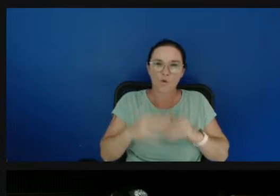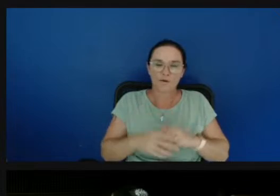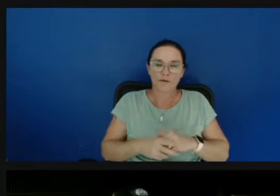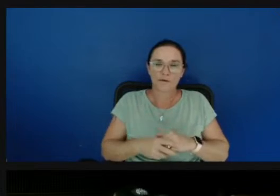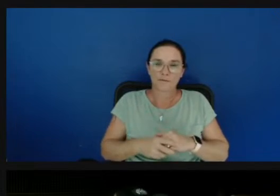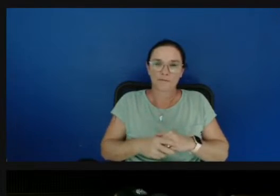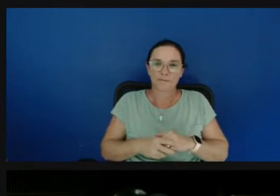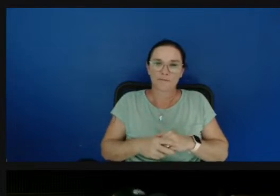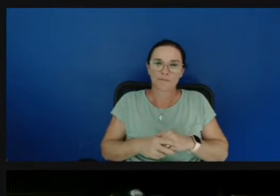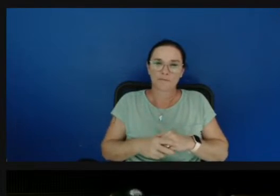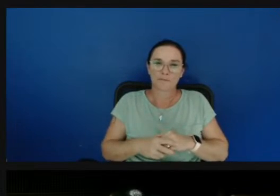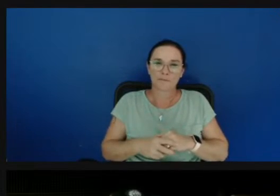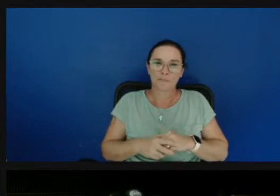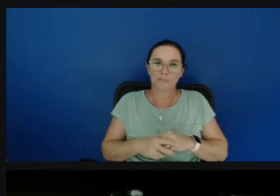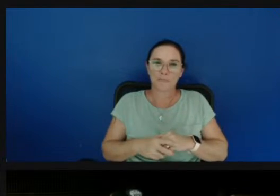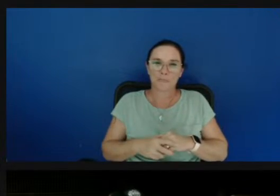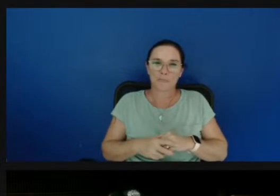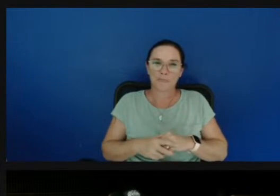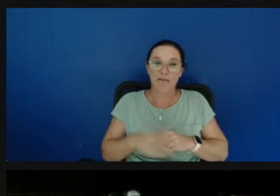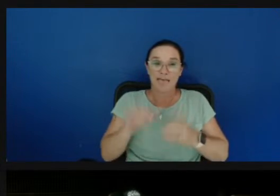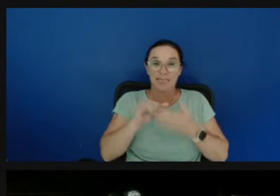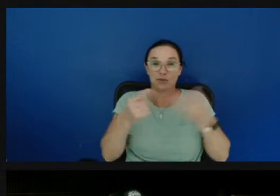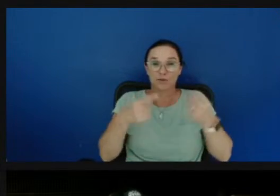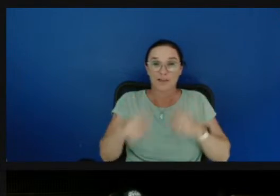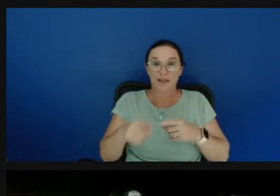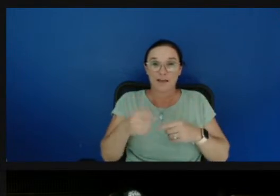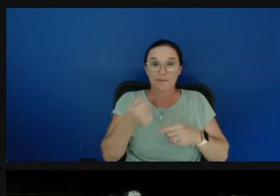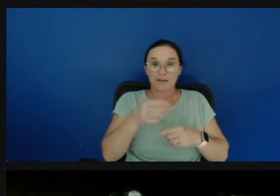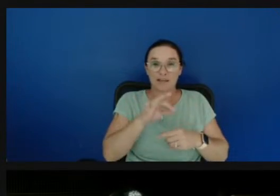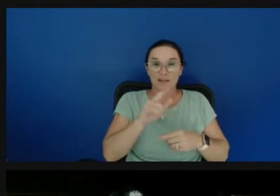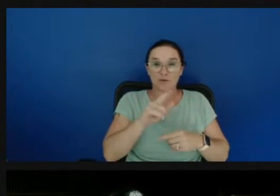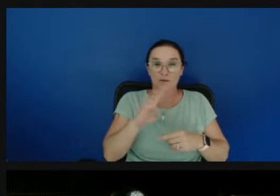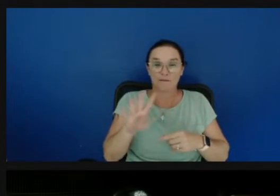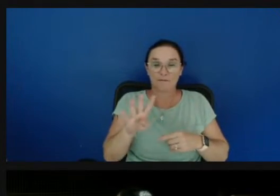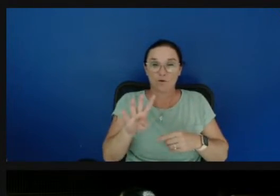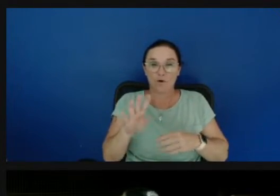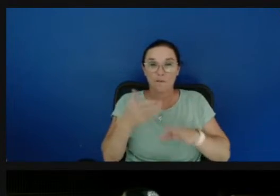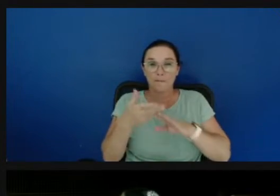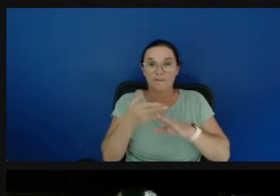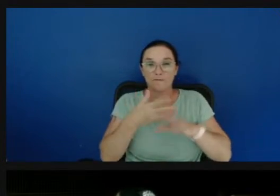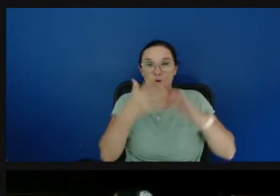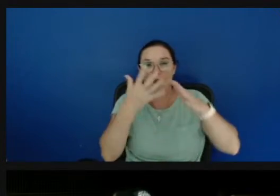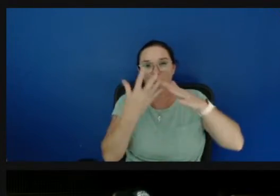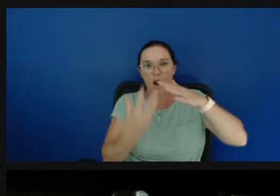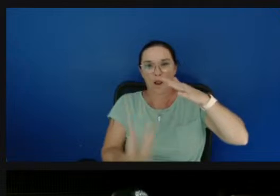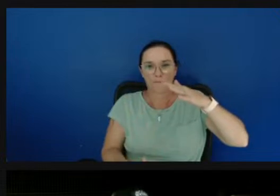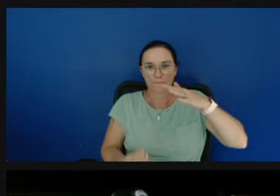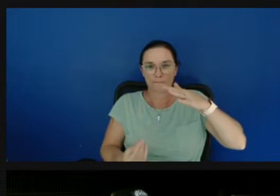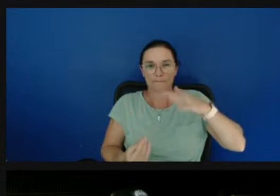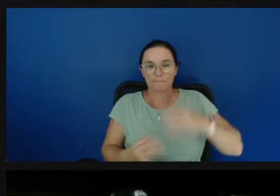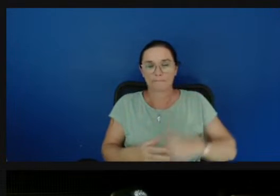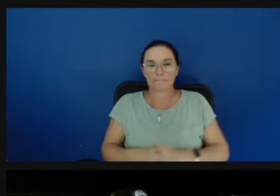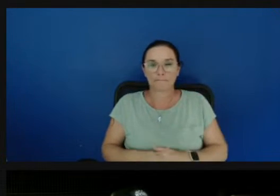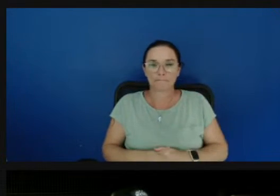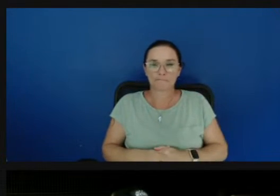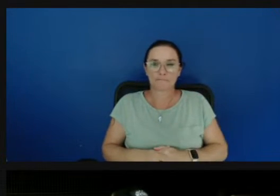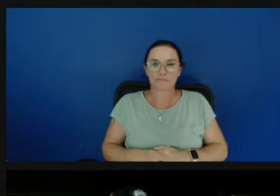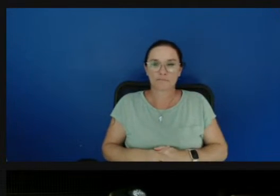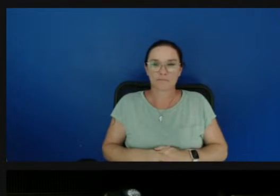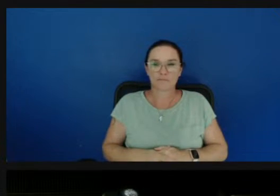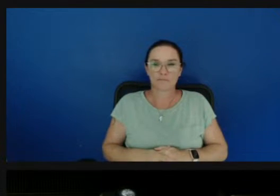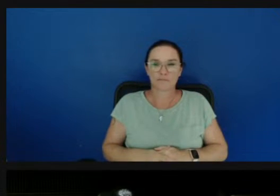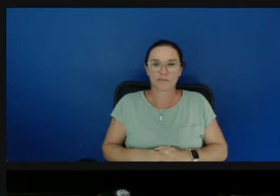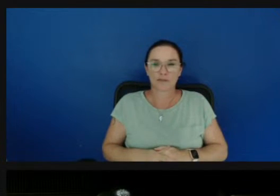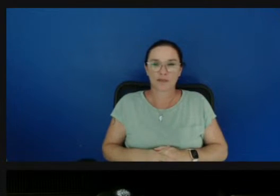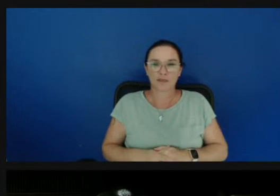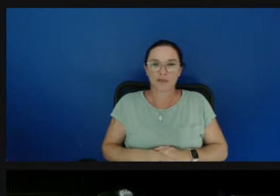surface. And this is what was happening in 24 between those draining of the lava lake. Right, and perhaps